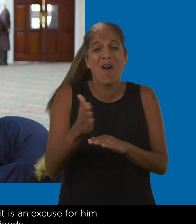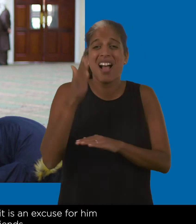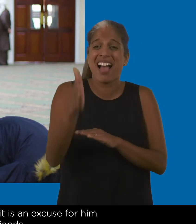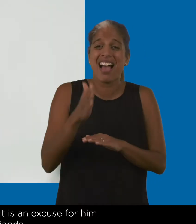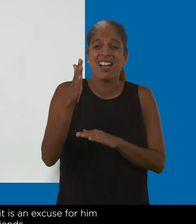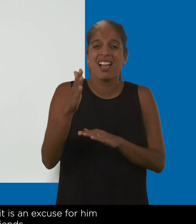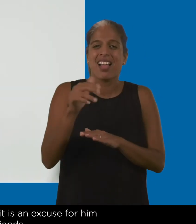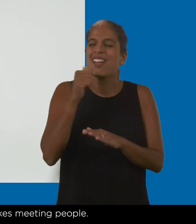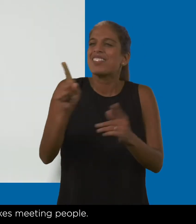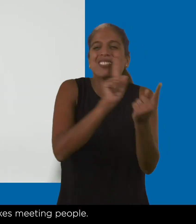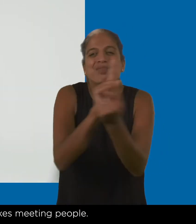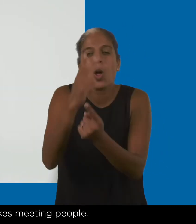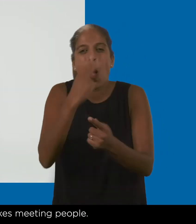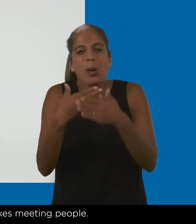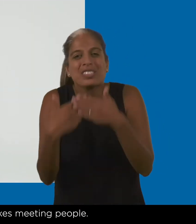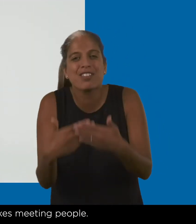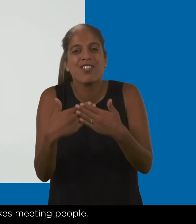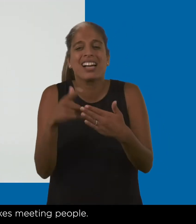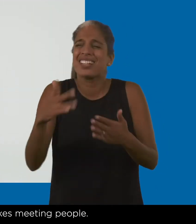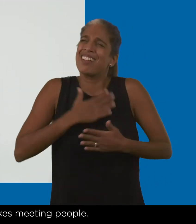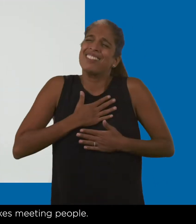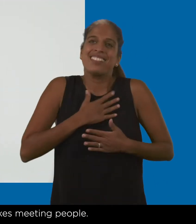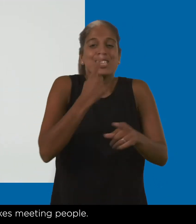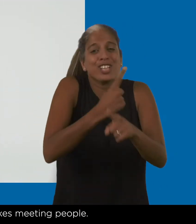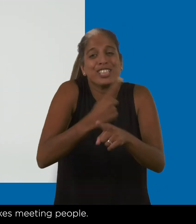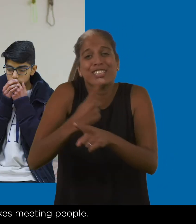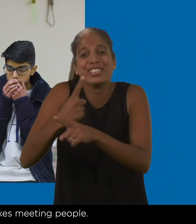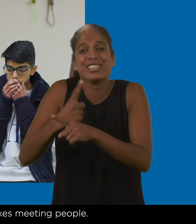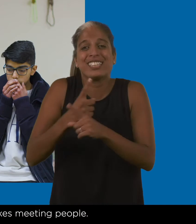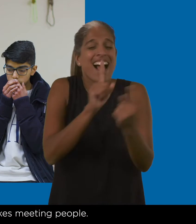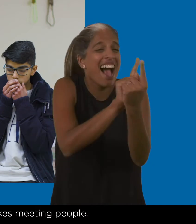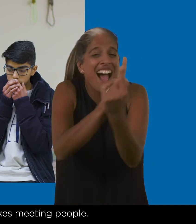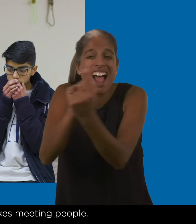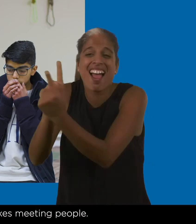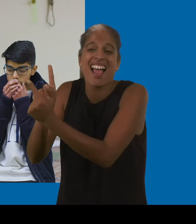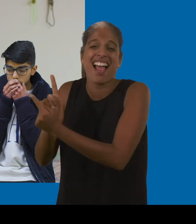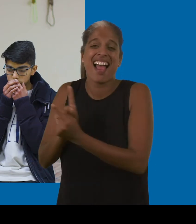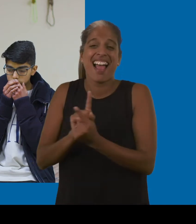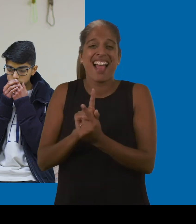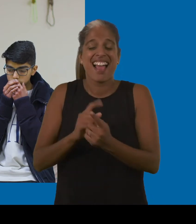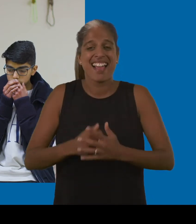meet his old friends. He likes chit-chatting and he likes meeting people.